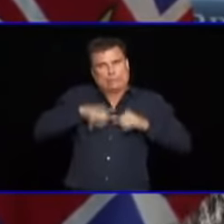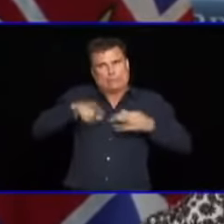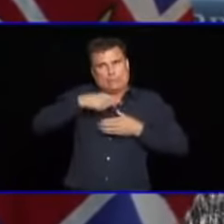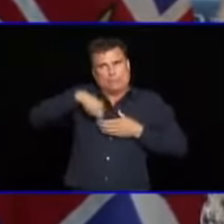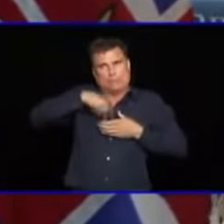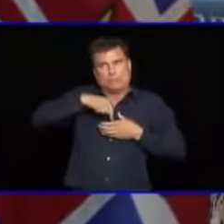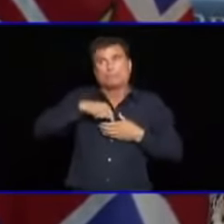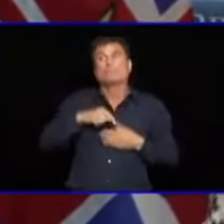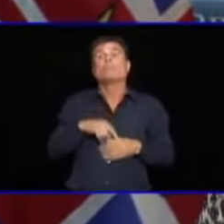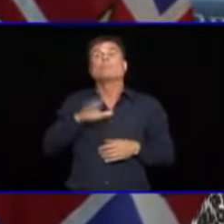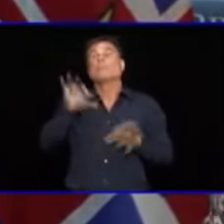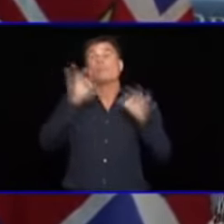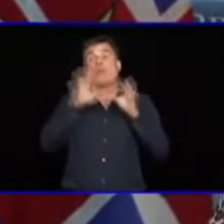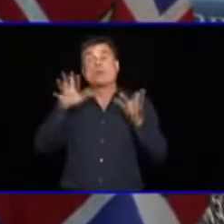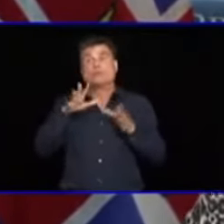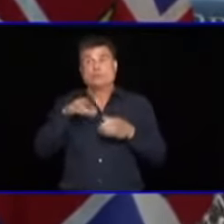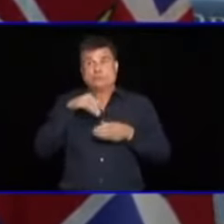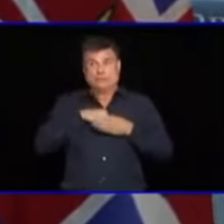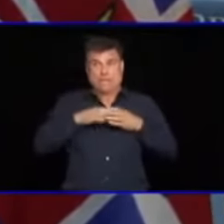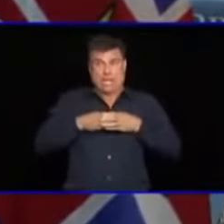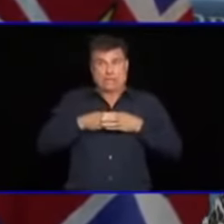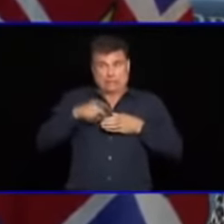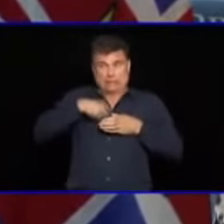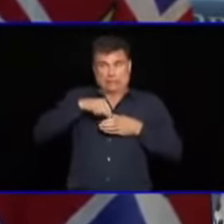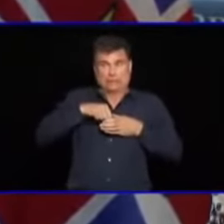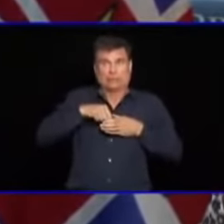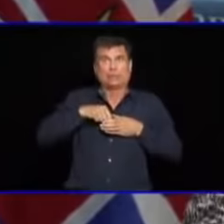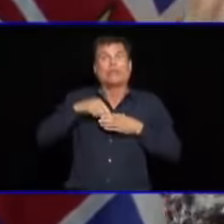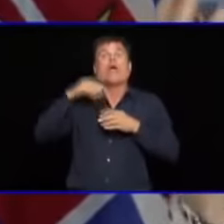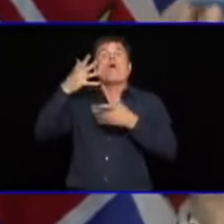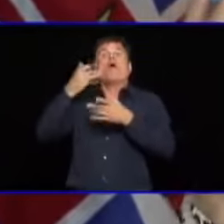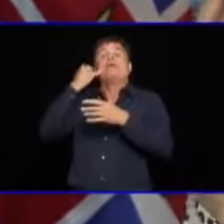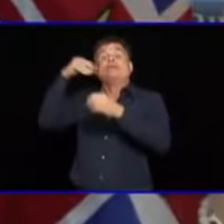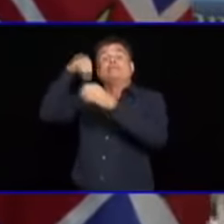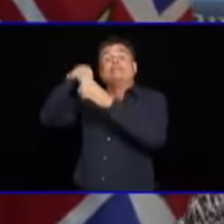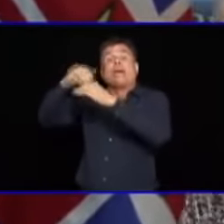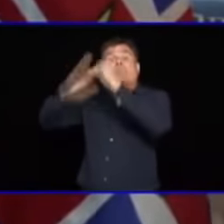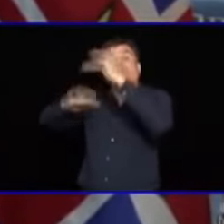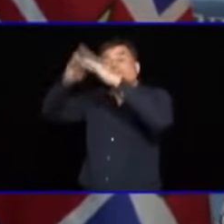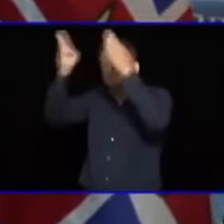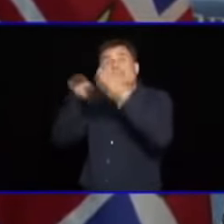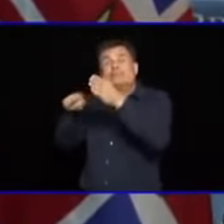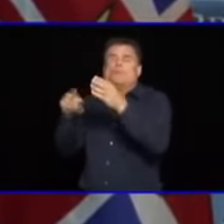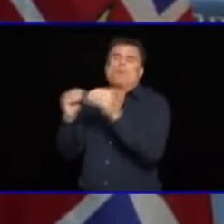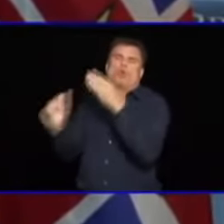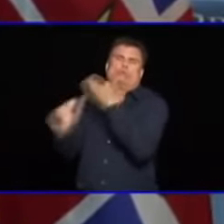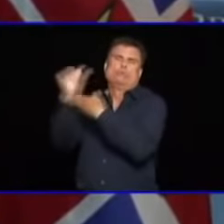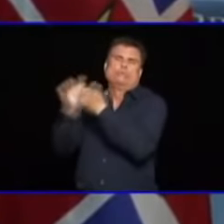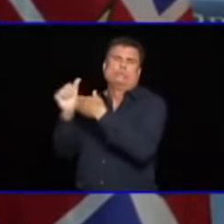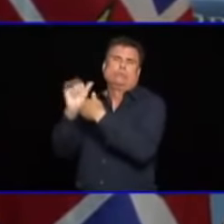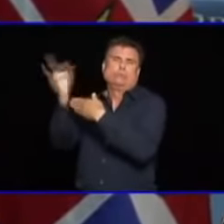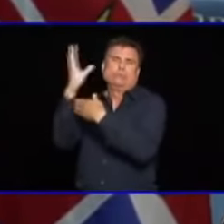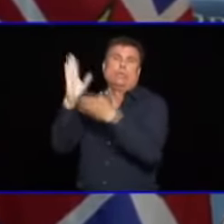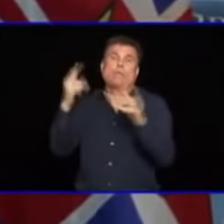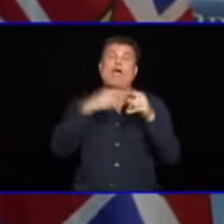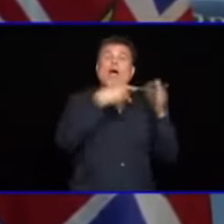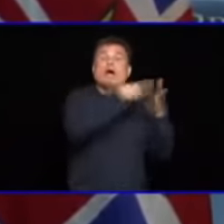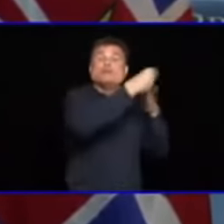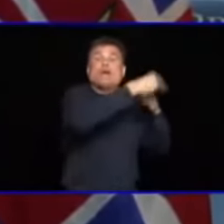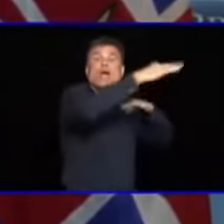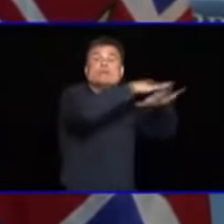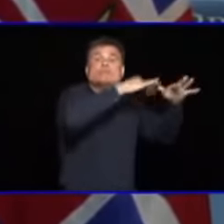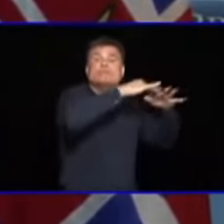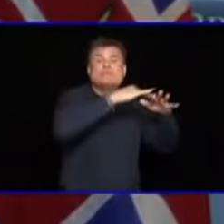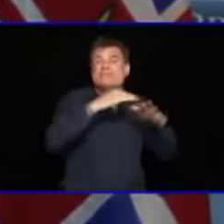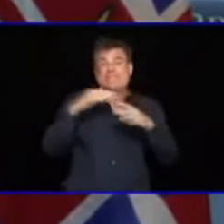riskier, in parties, in events where we're singing, when we're hugging, when we're close to people, when we're eating and drinking together. And that can be